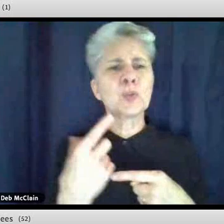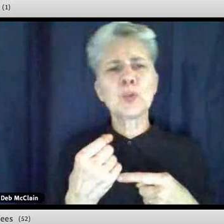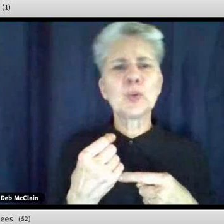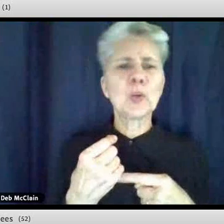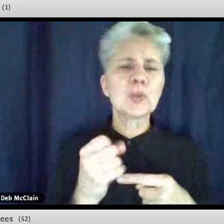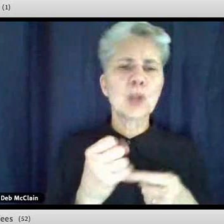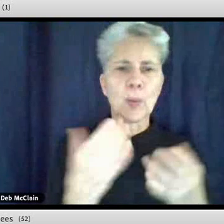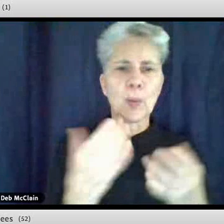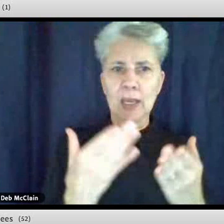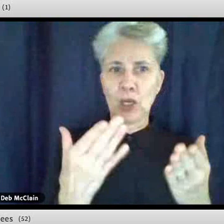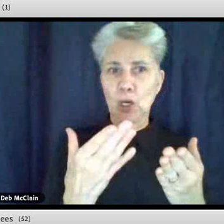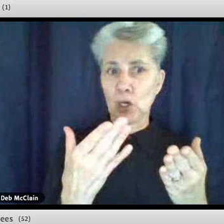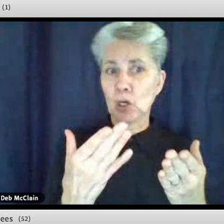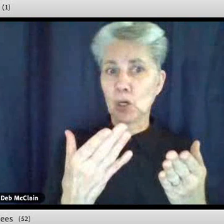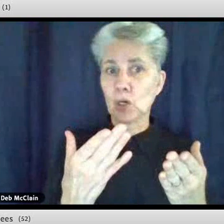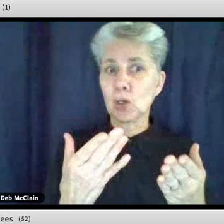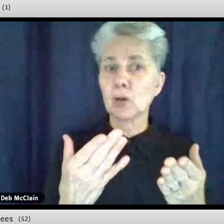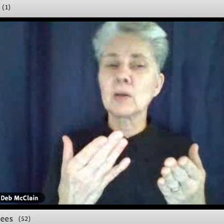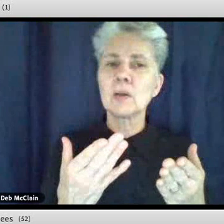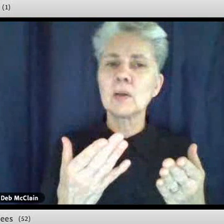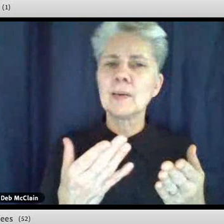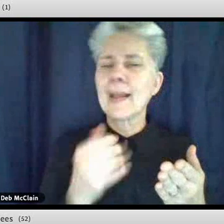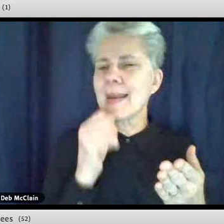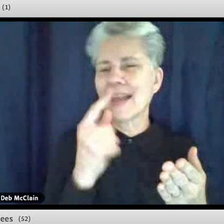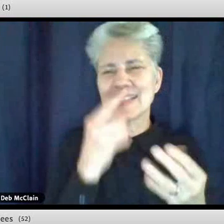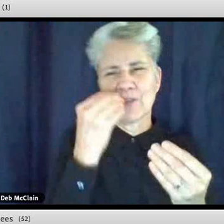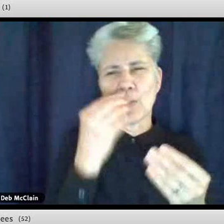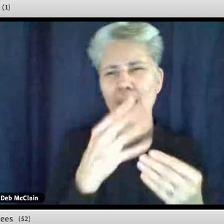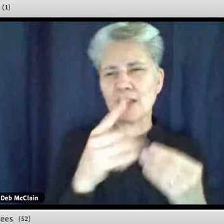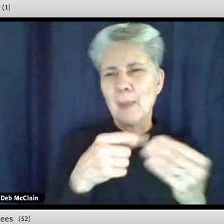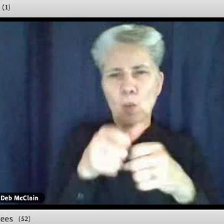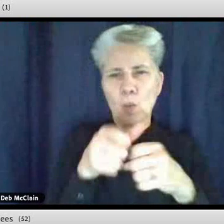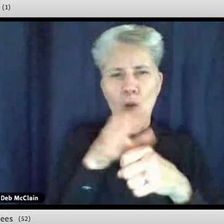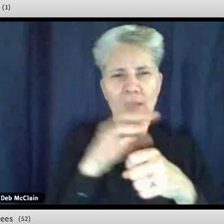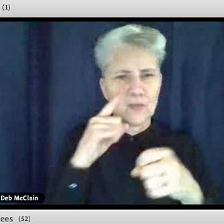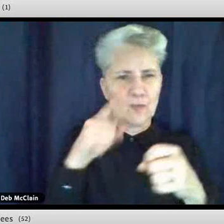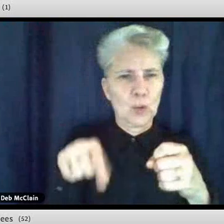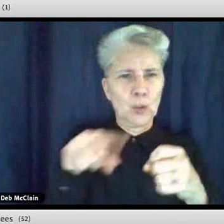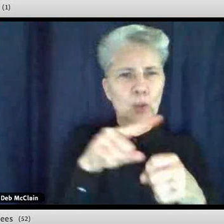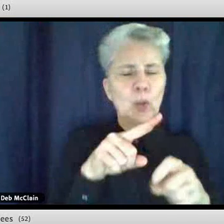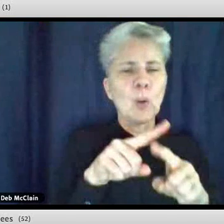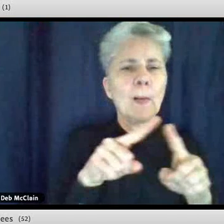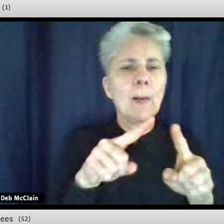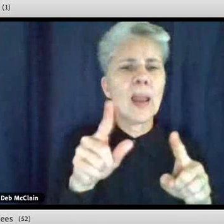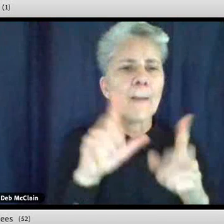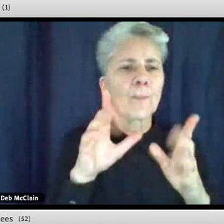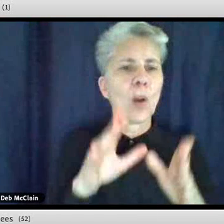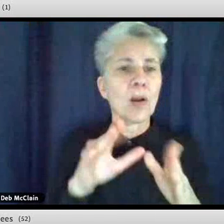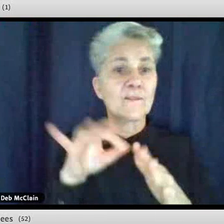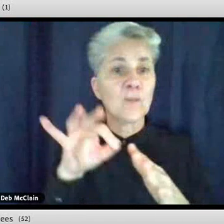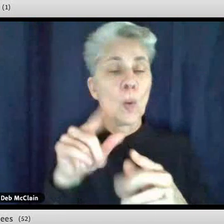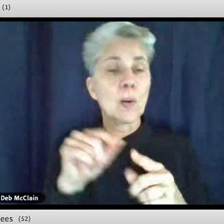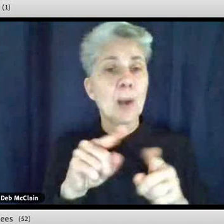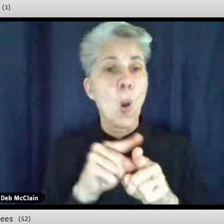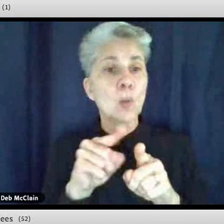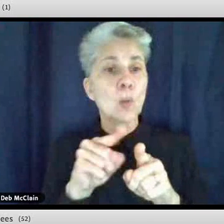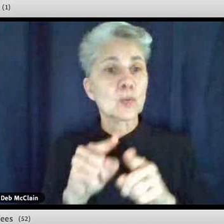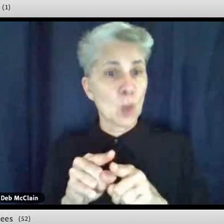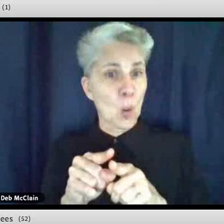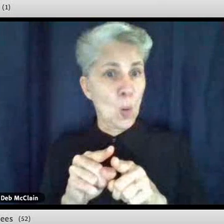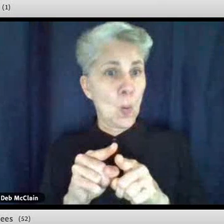libraries with this. So, hey, what can we do? So here's not just information on coronavirus for you,